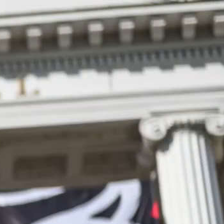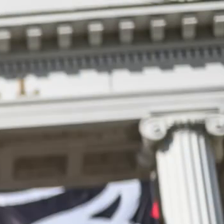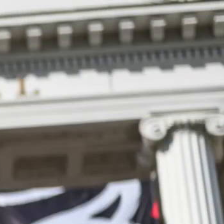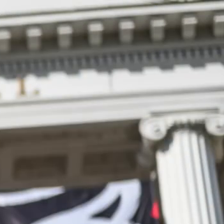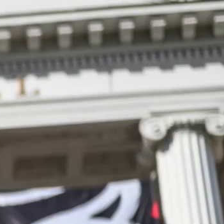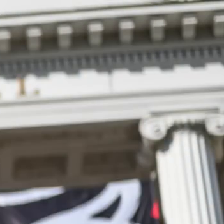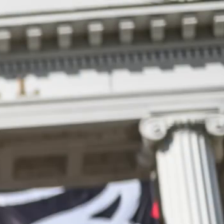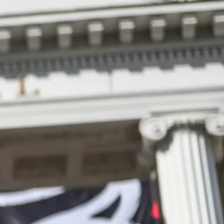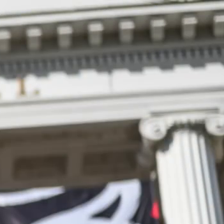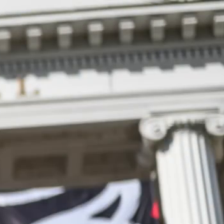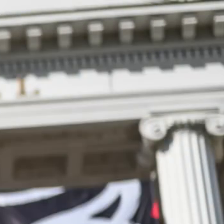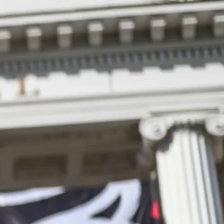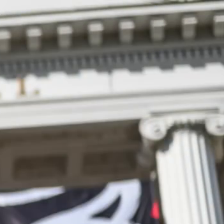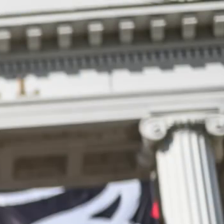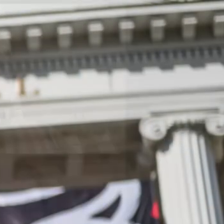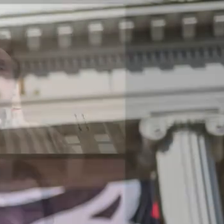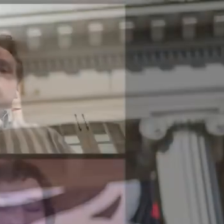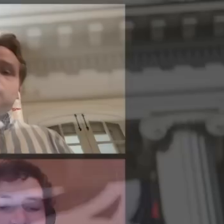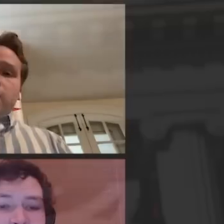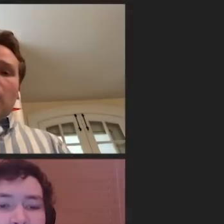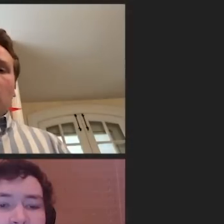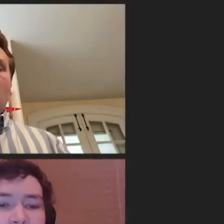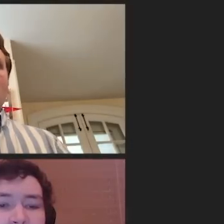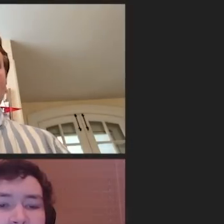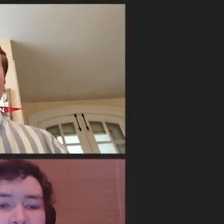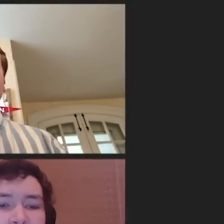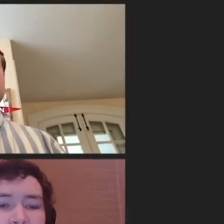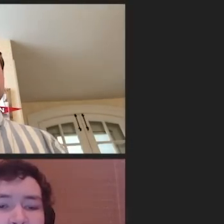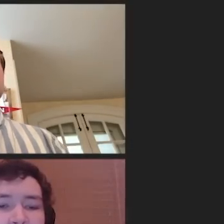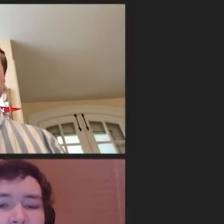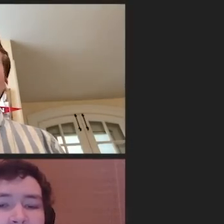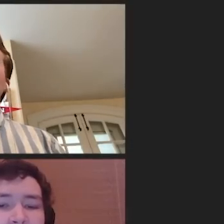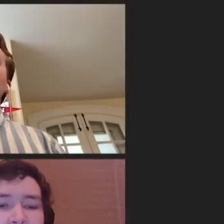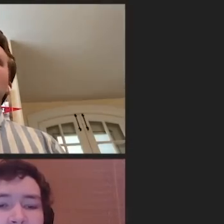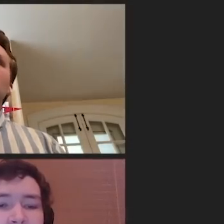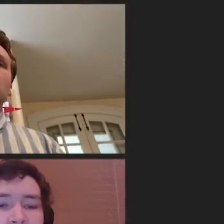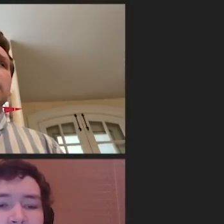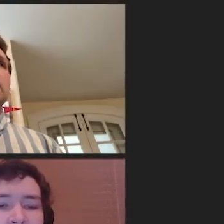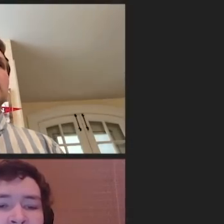Varsity.